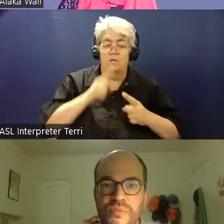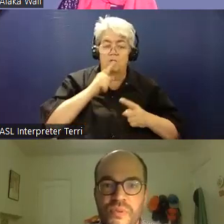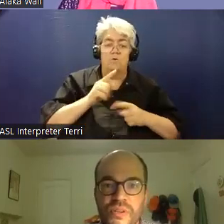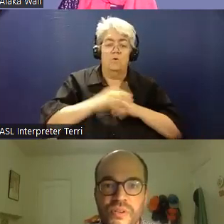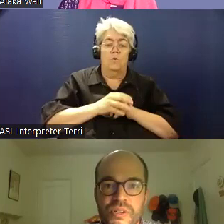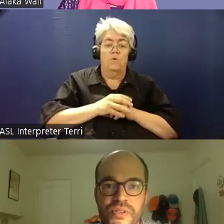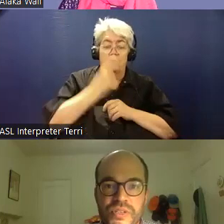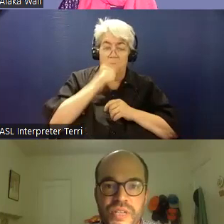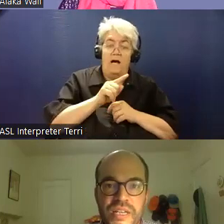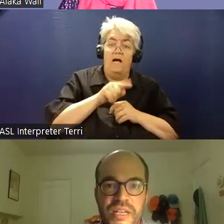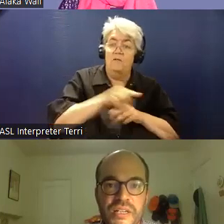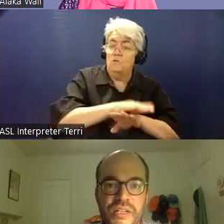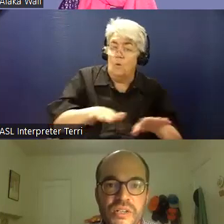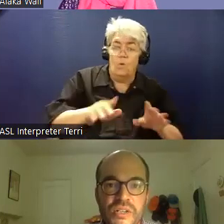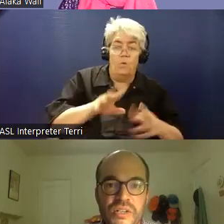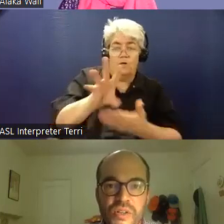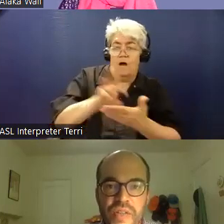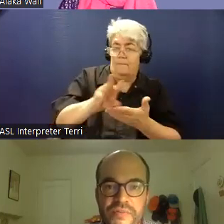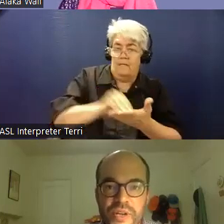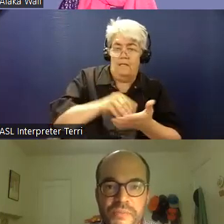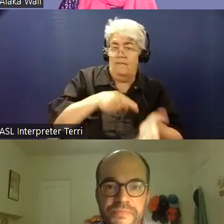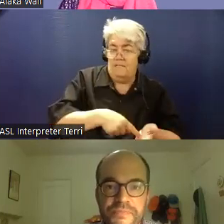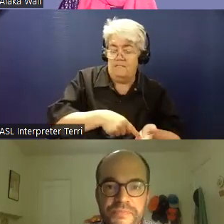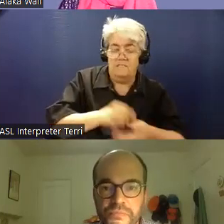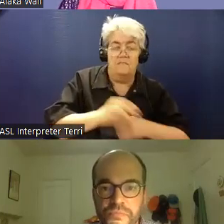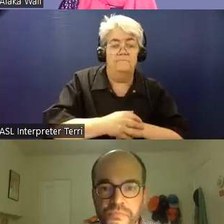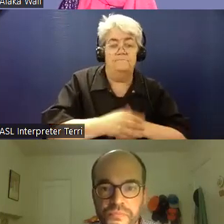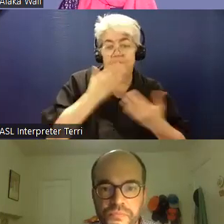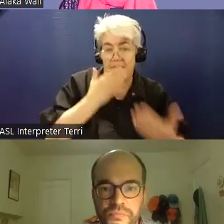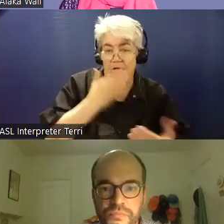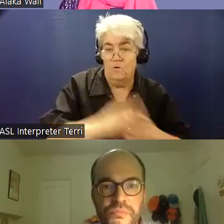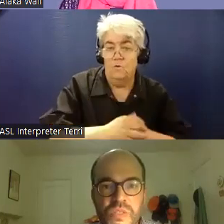you for your understanding on that front.